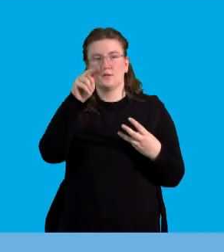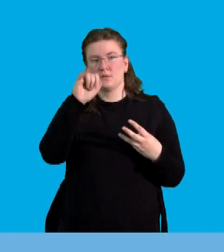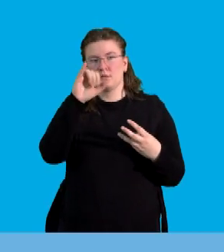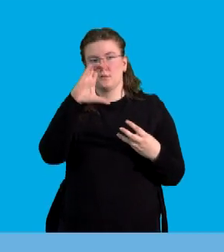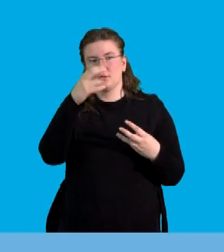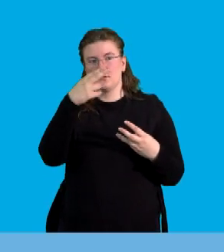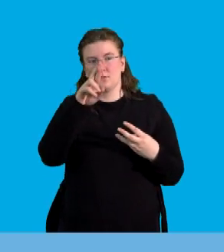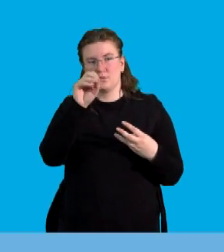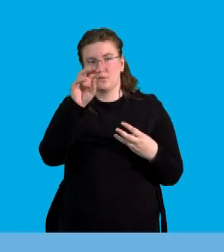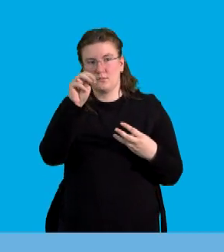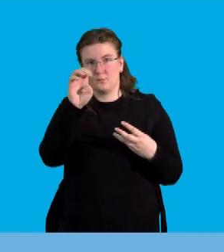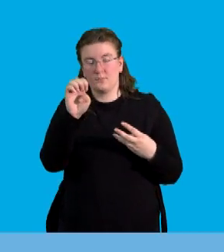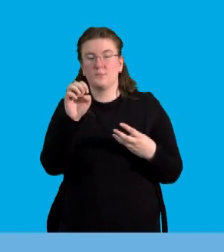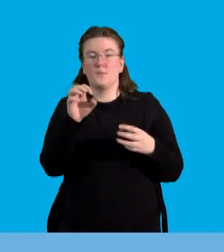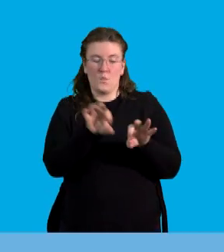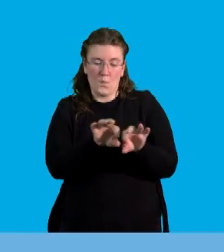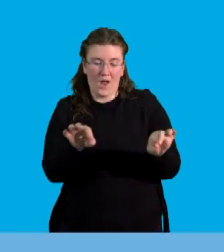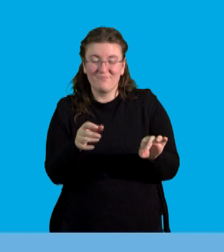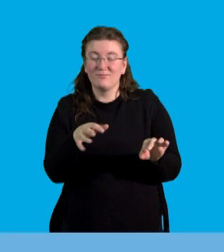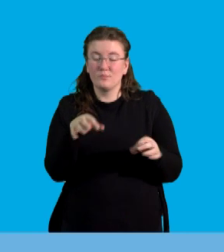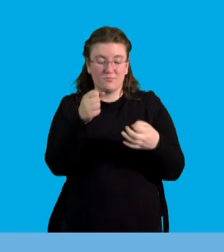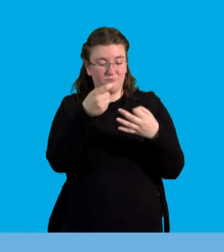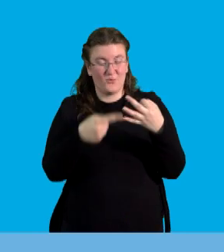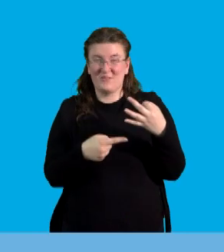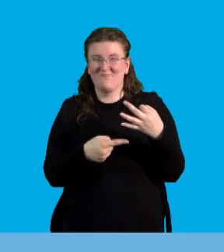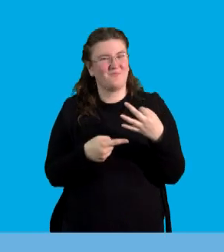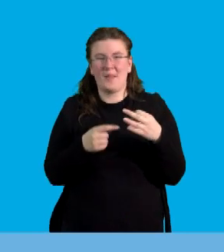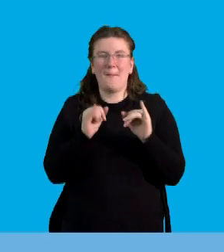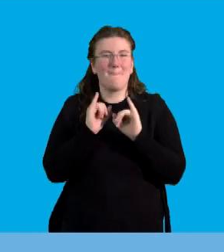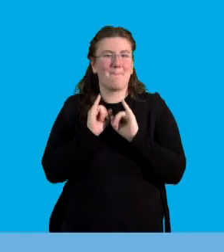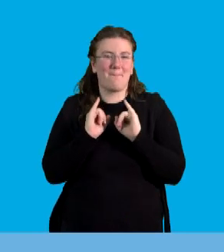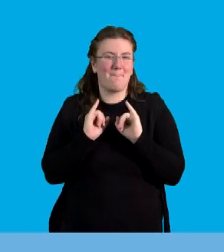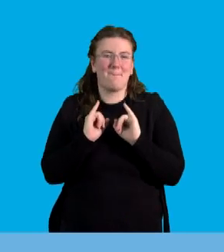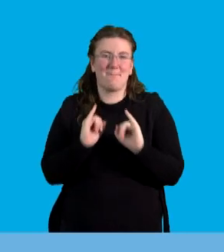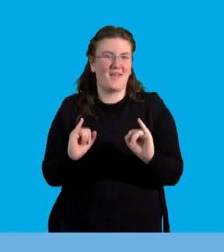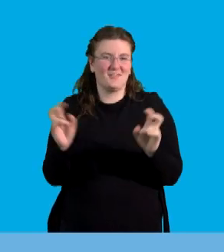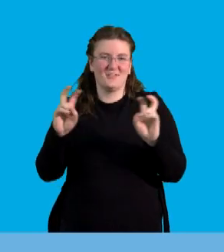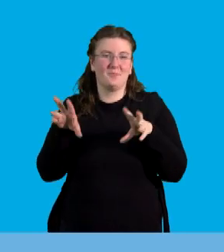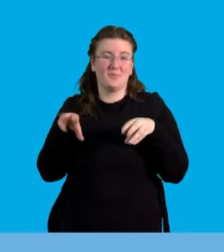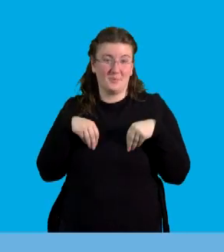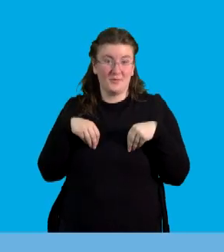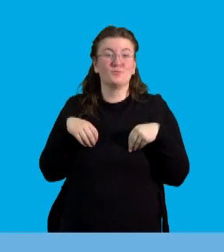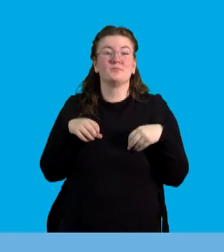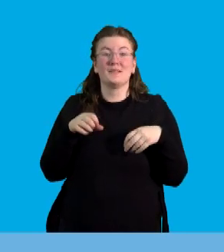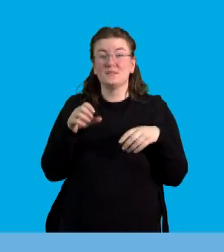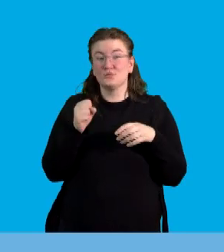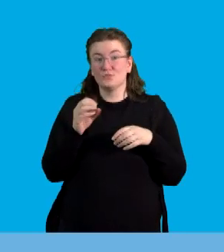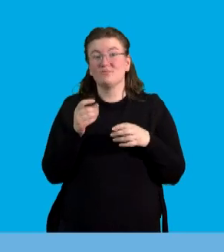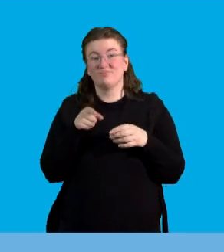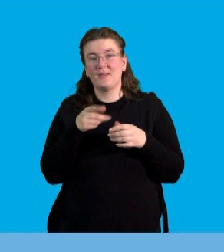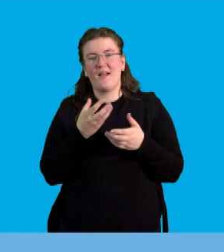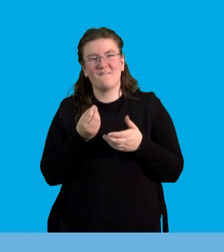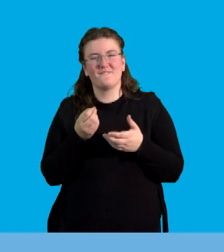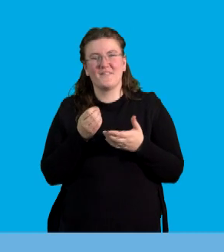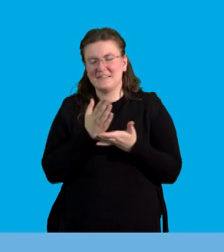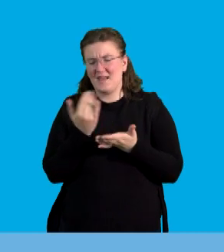means semi-metals are poor conductors and non-metals except for graphite. Remember, graphite, that's now your carbon in a form of